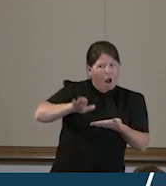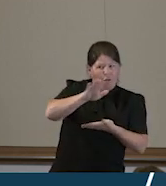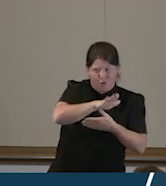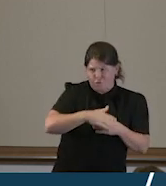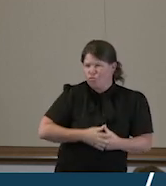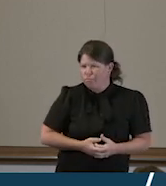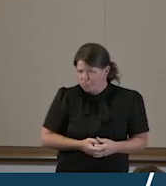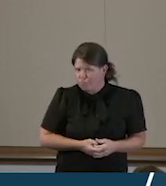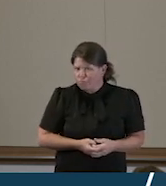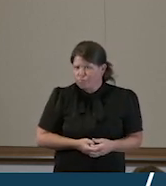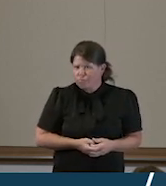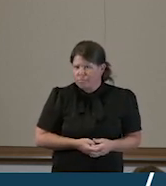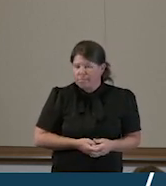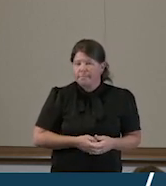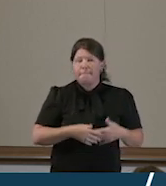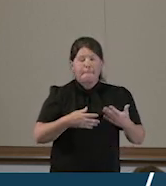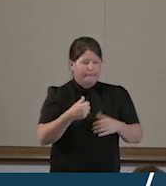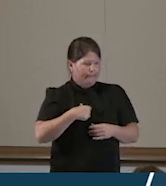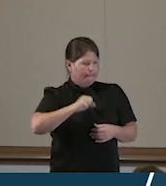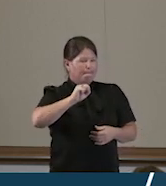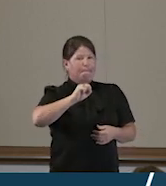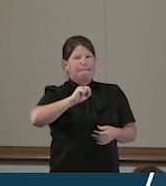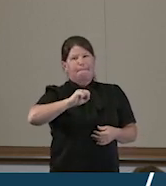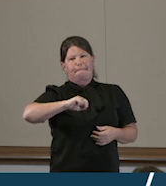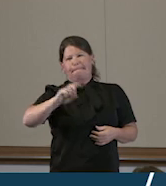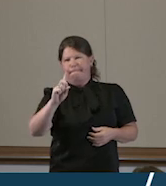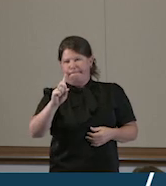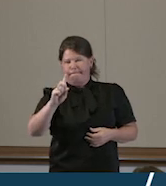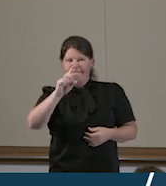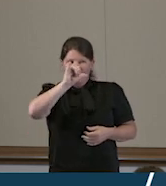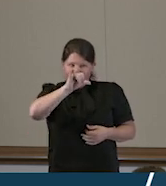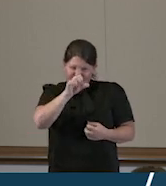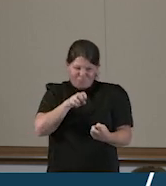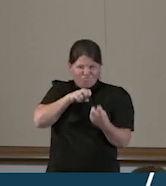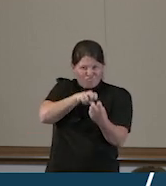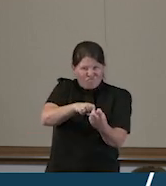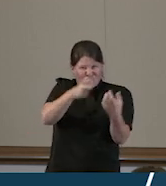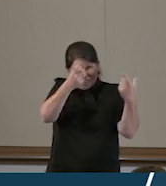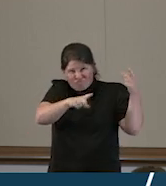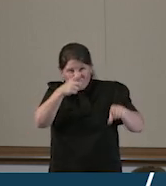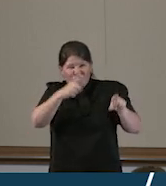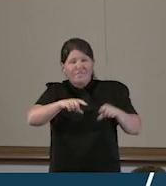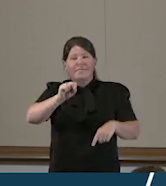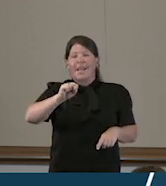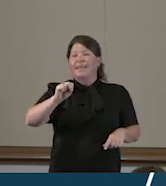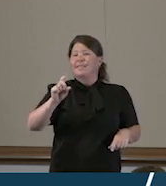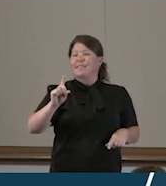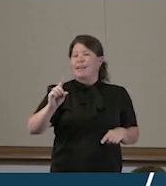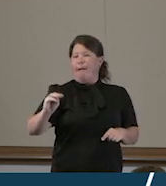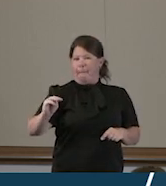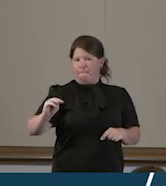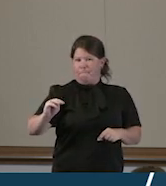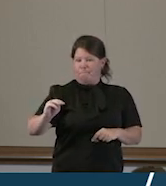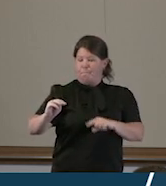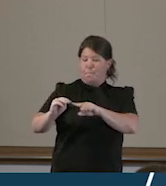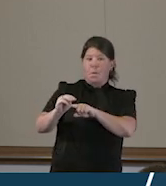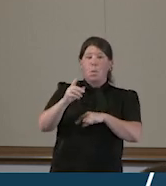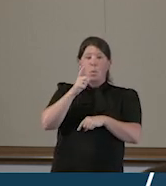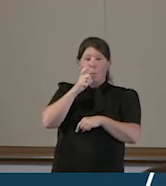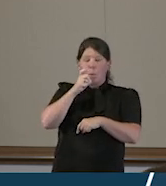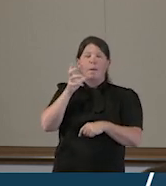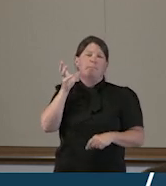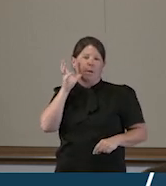So SD comes, they do an SDM agreement, and SD's mom and dad are named as supporters in his SDM